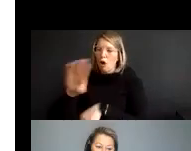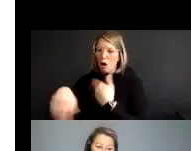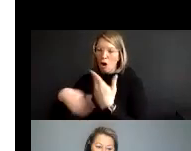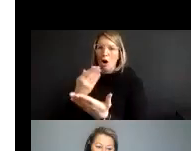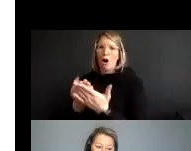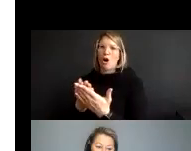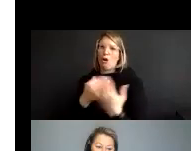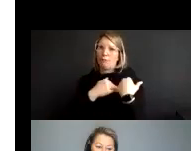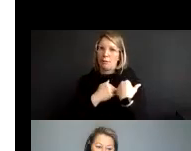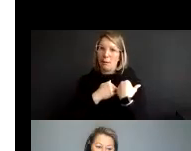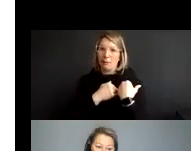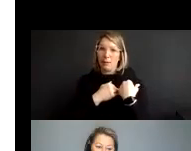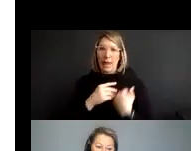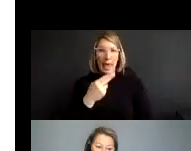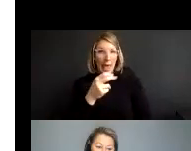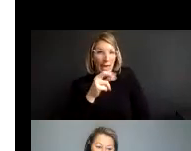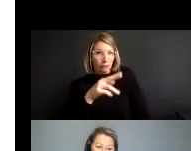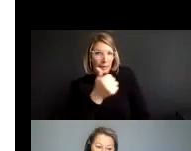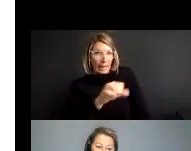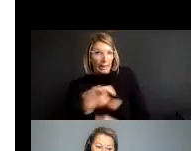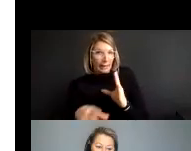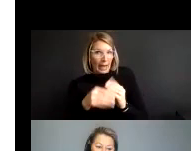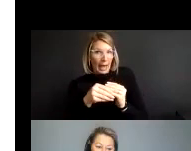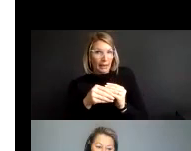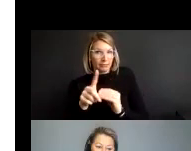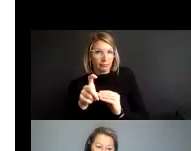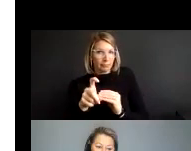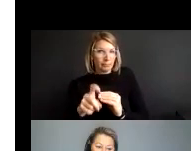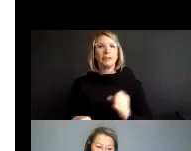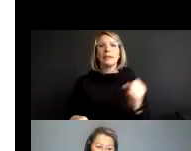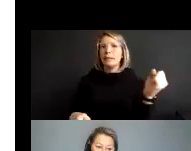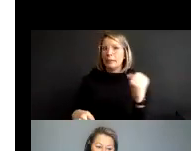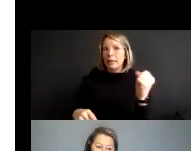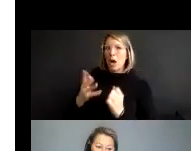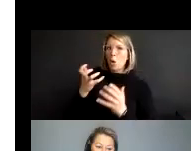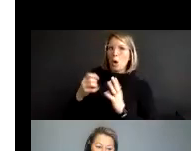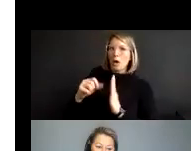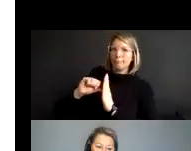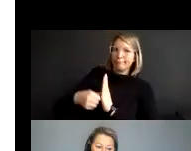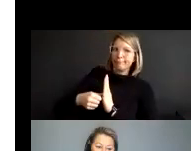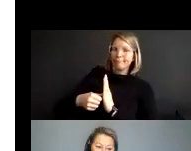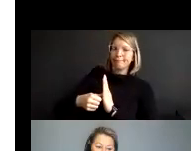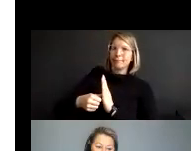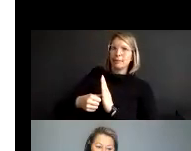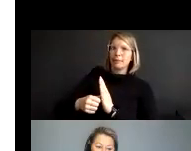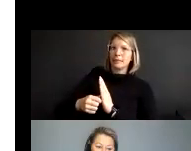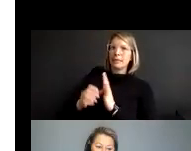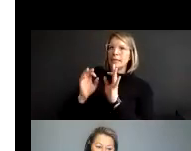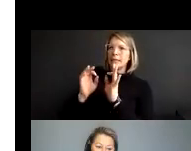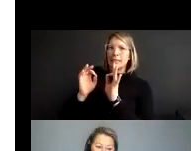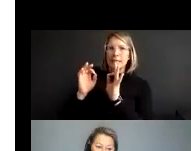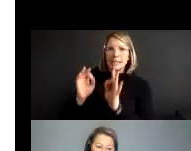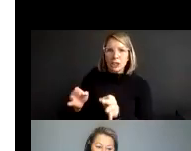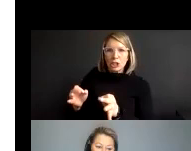Anything to add there, Henry? Just to say that, just to reiterate the part around the decision-specific capacity question